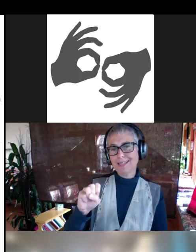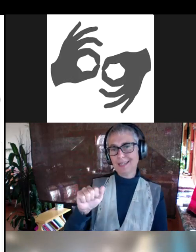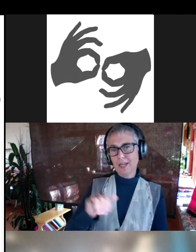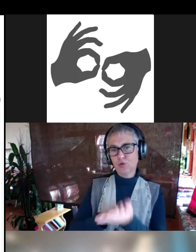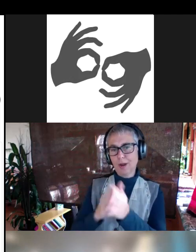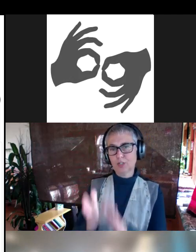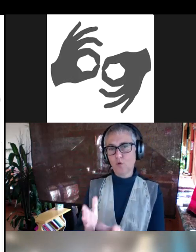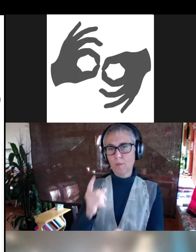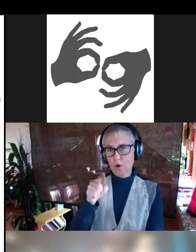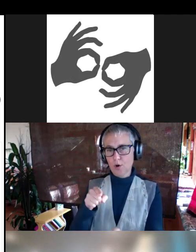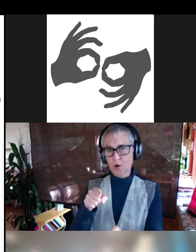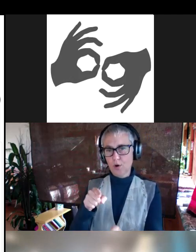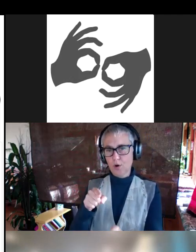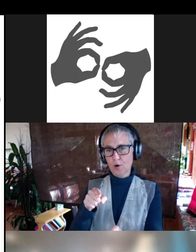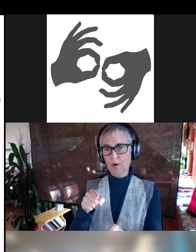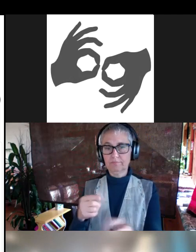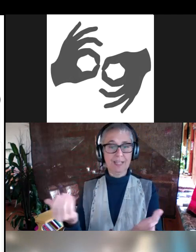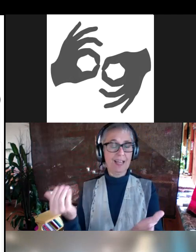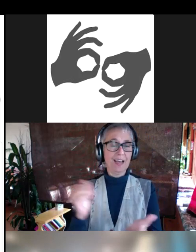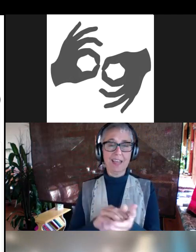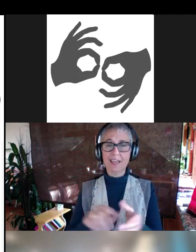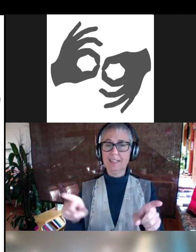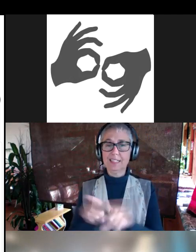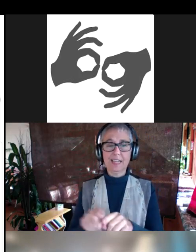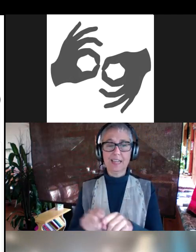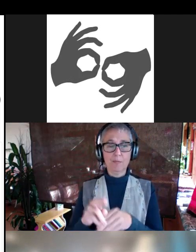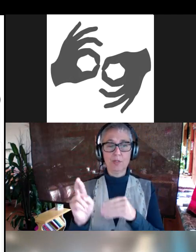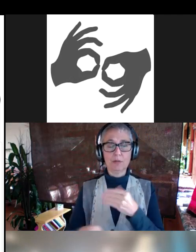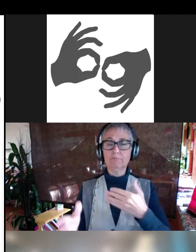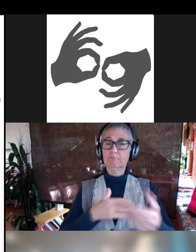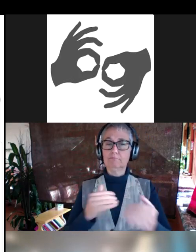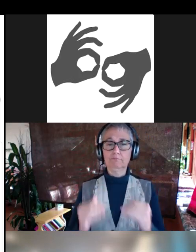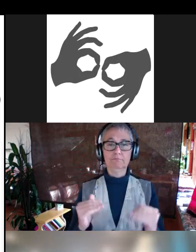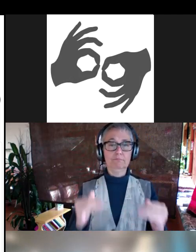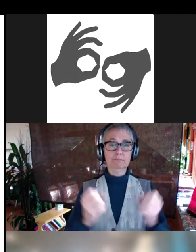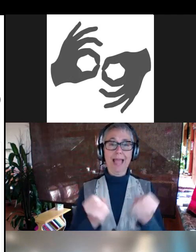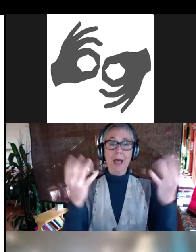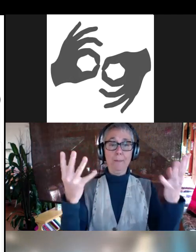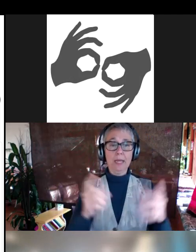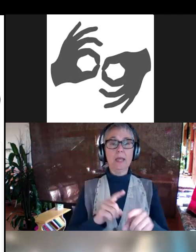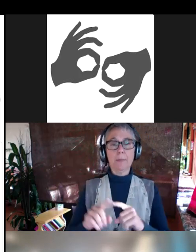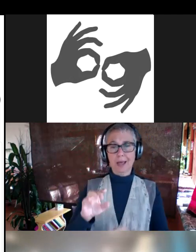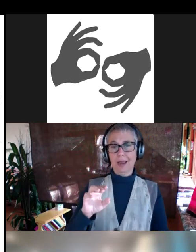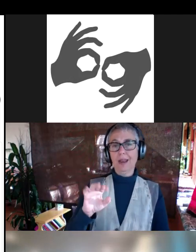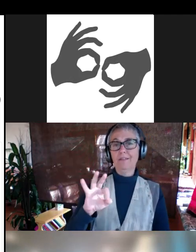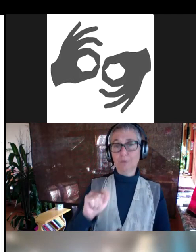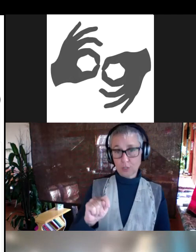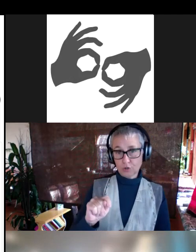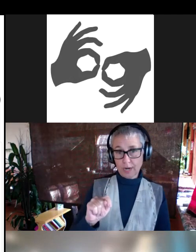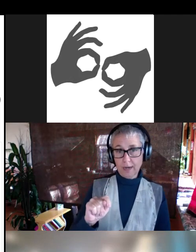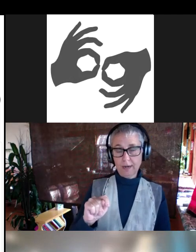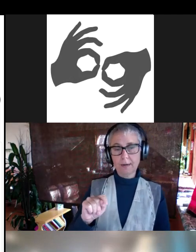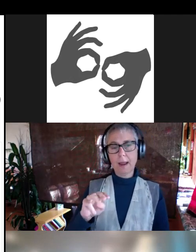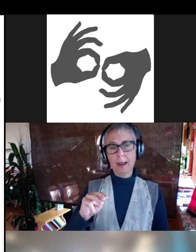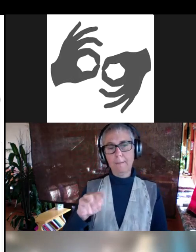again that, regardless of our threshold tested, this focused training MLDE outcompetes both MLDE and